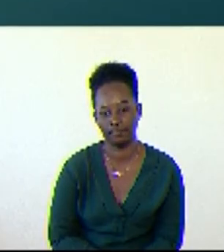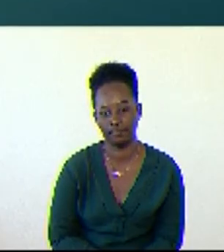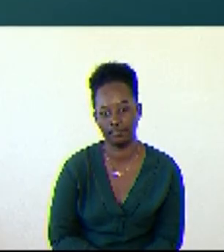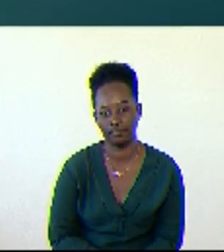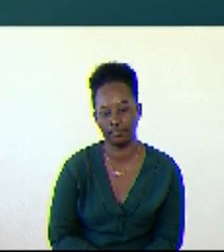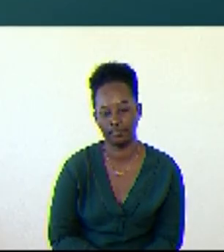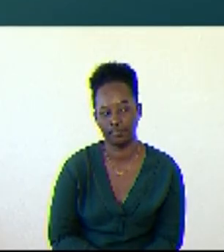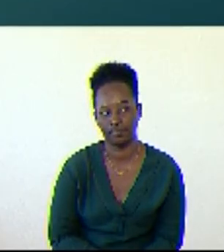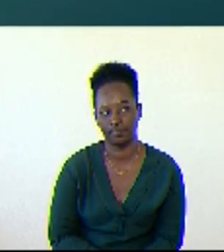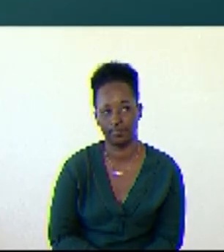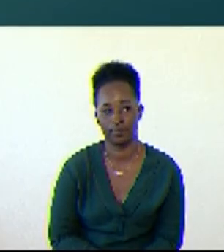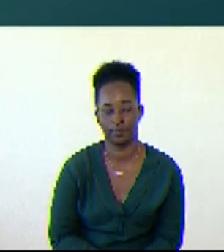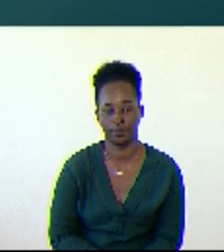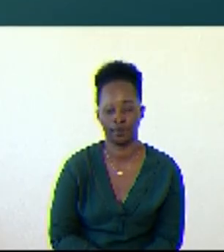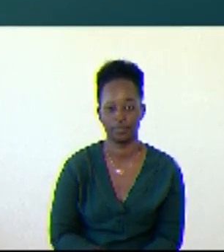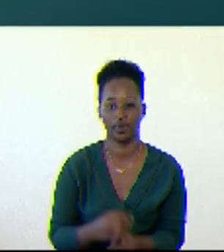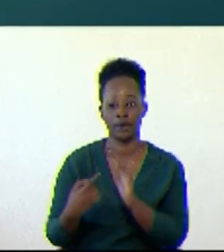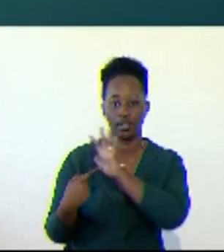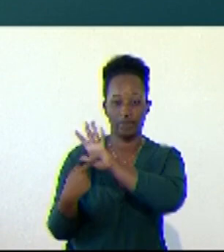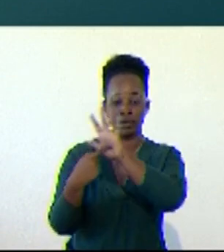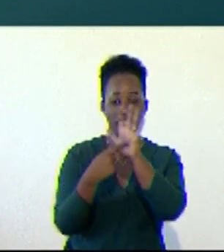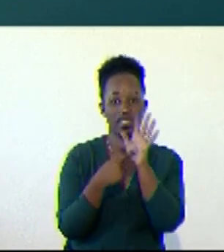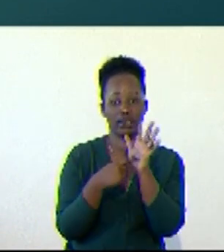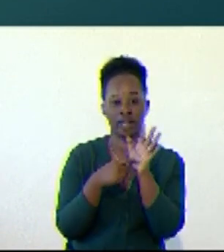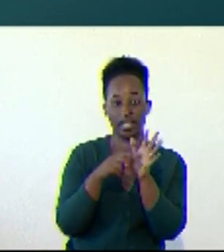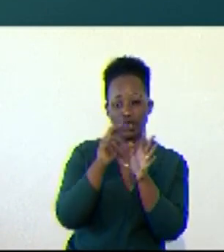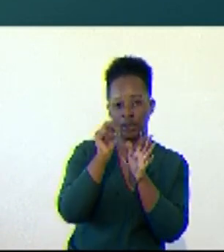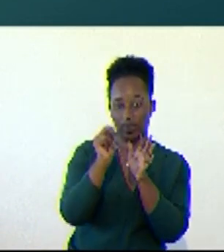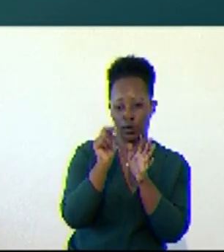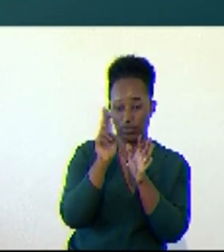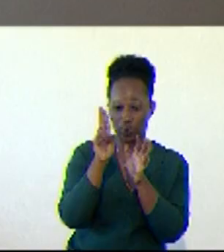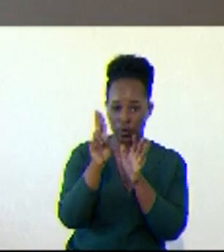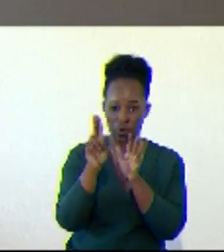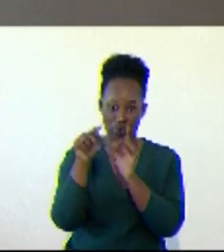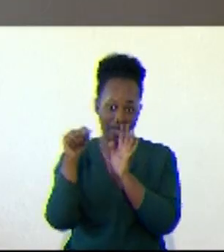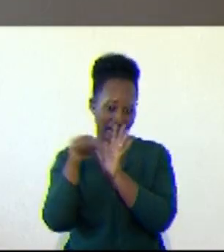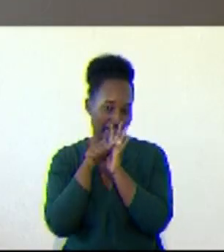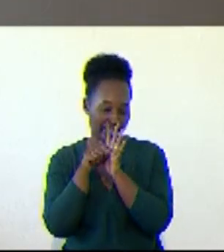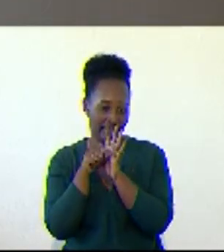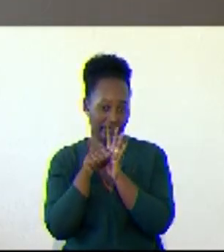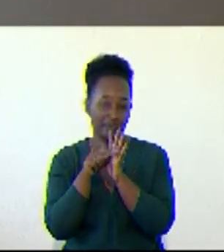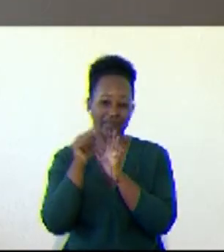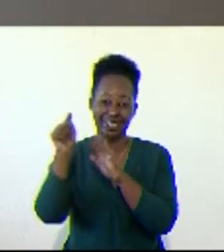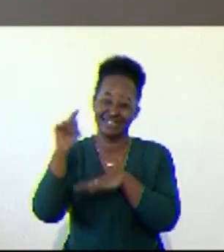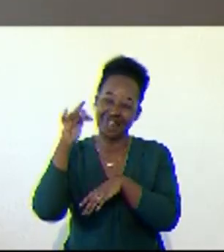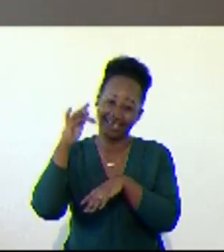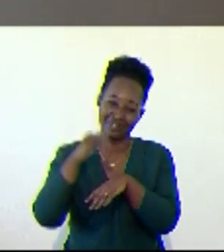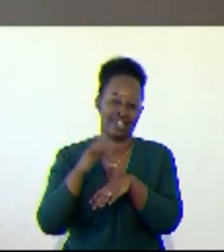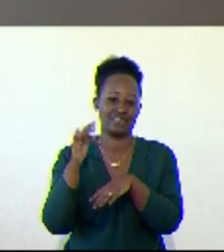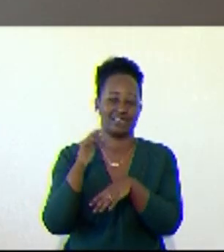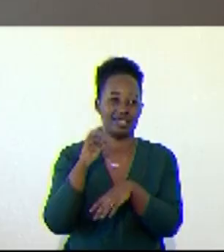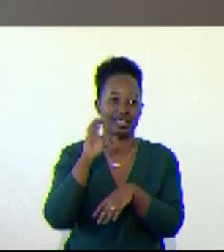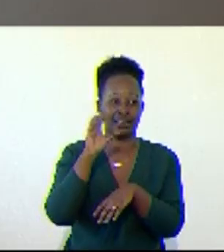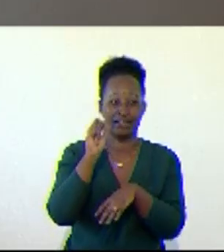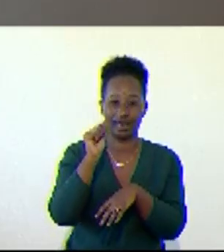group. So representing any nucleophile by Nu negative, it attacks the